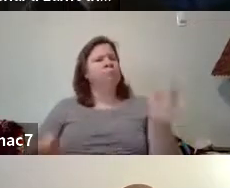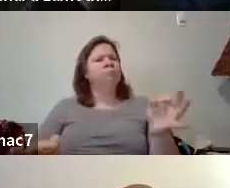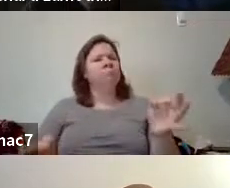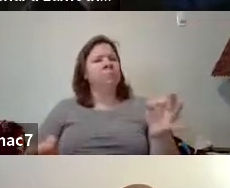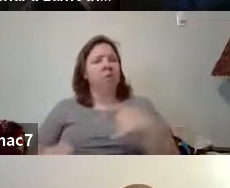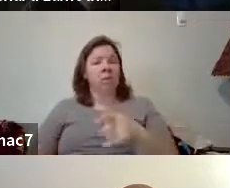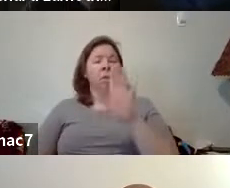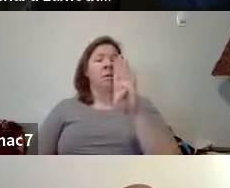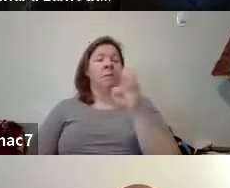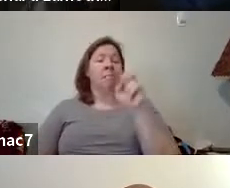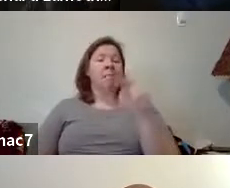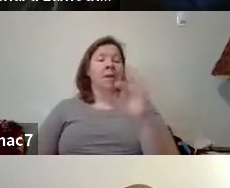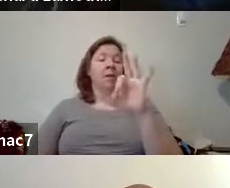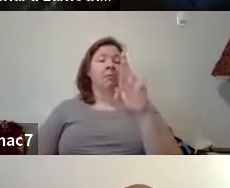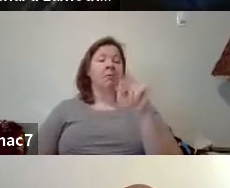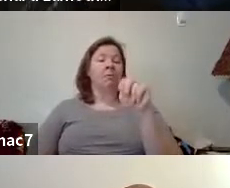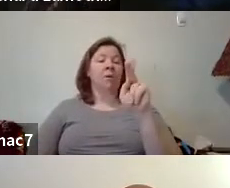Ben Franklin balance sheet.